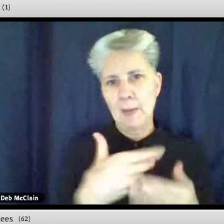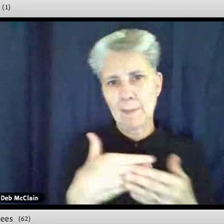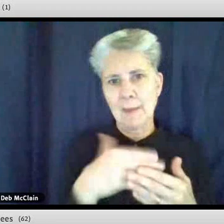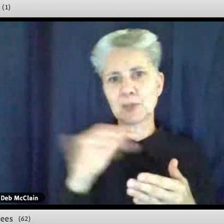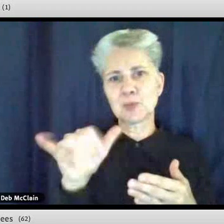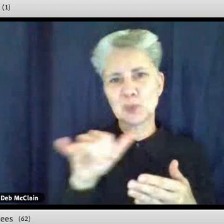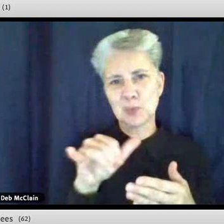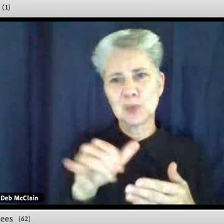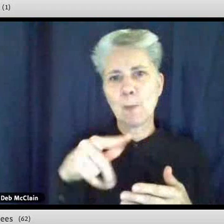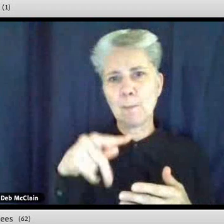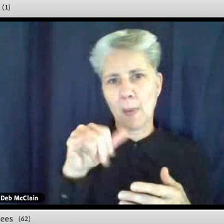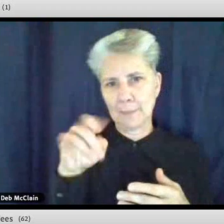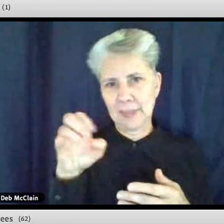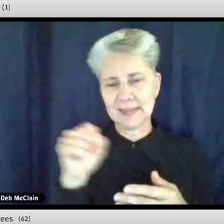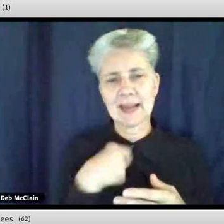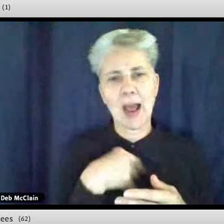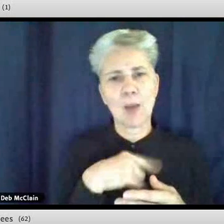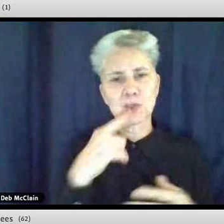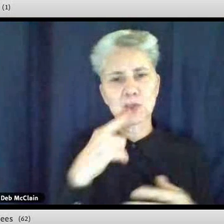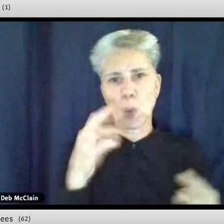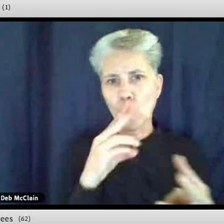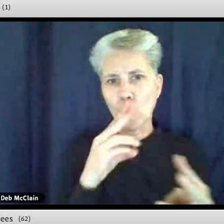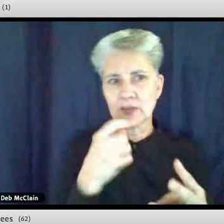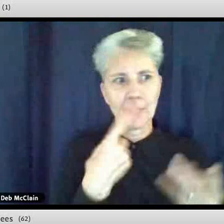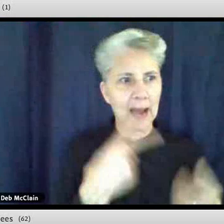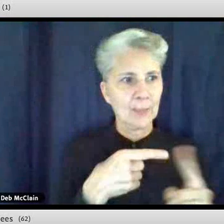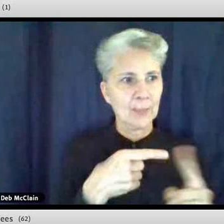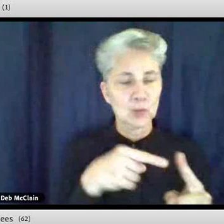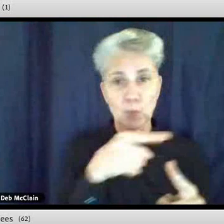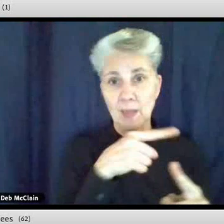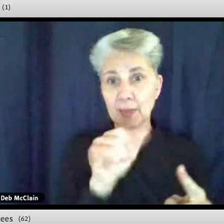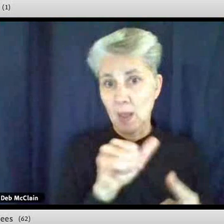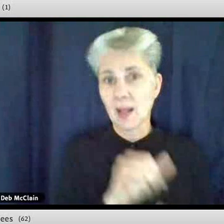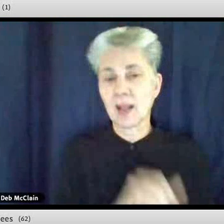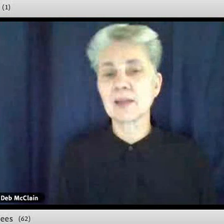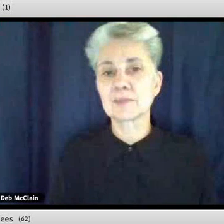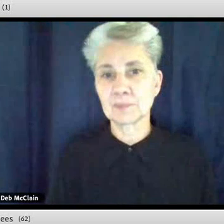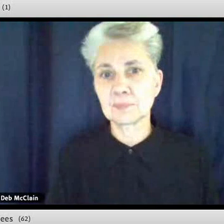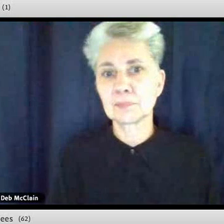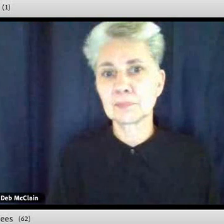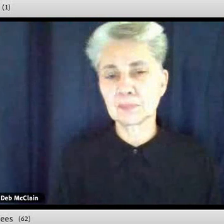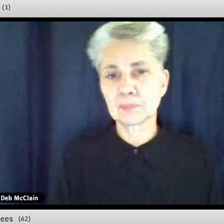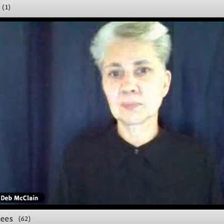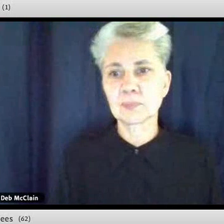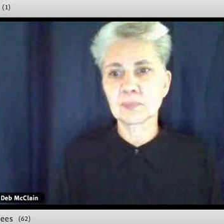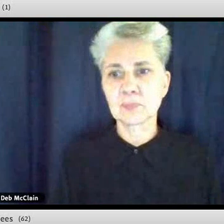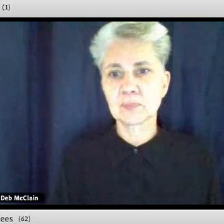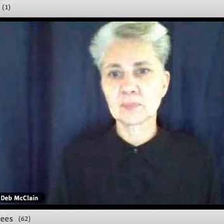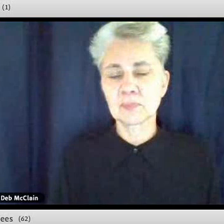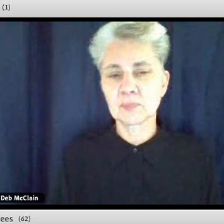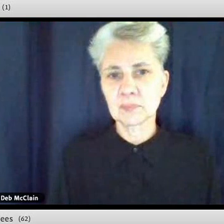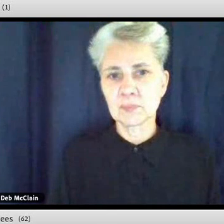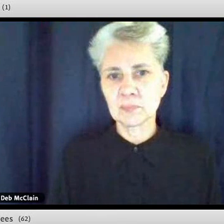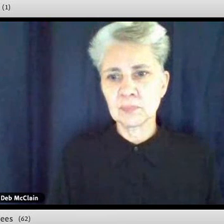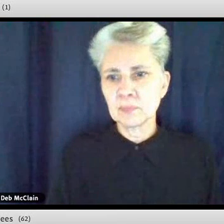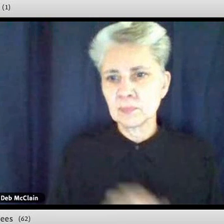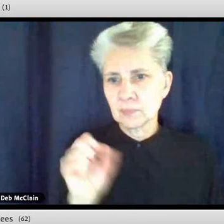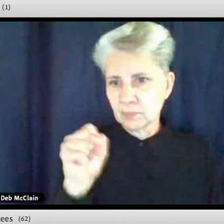that your pets would be take. Yeah, absolutely. I've got three babies too, puppies, and I would be so worried if something happened to them as